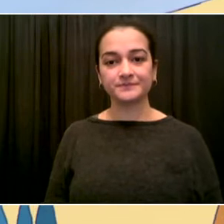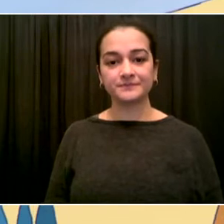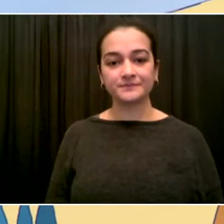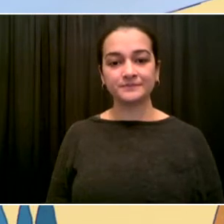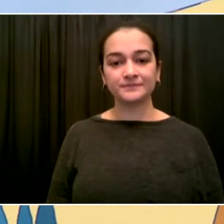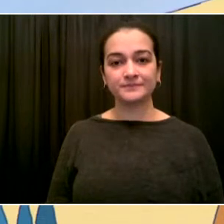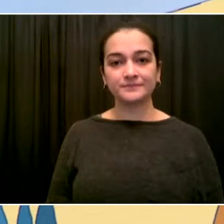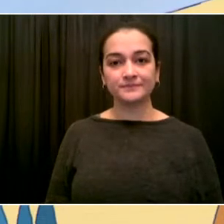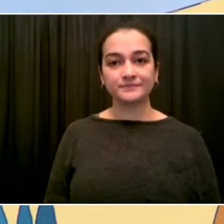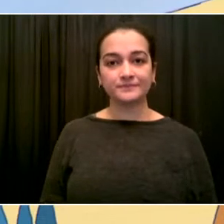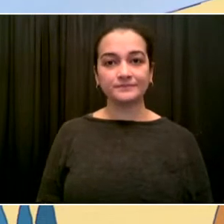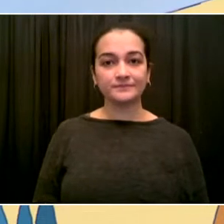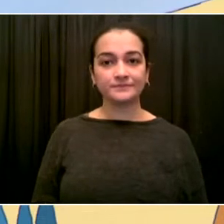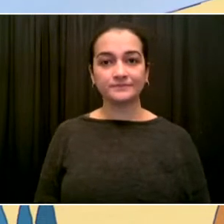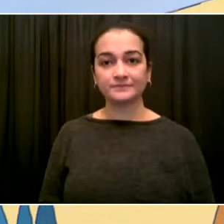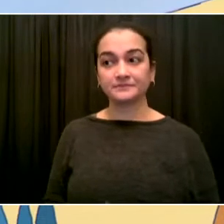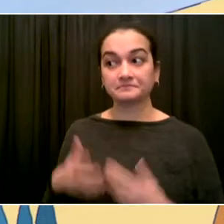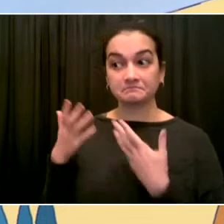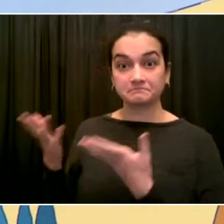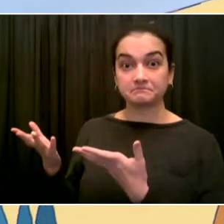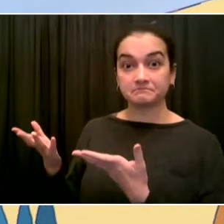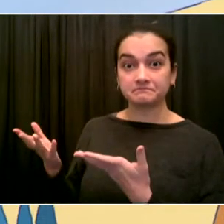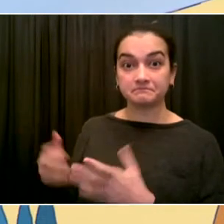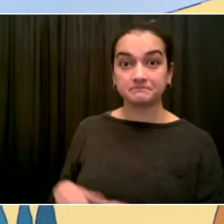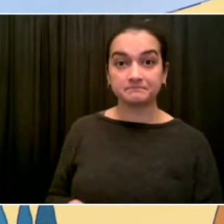Our next question goes to Mike with the Daily News.